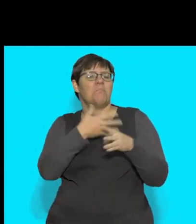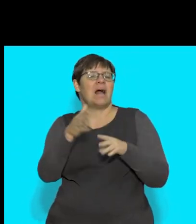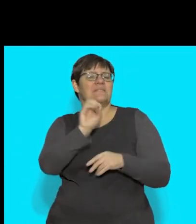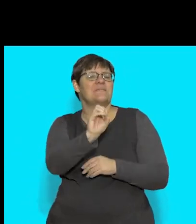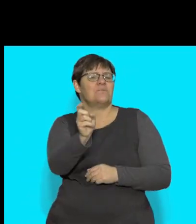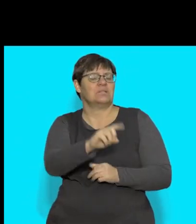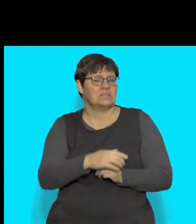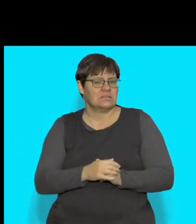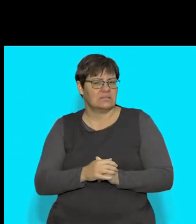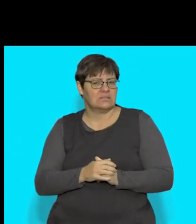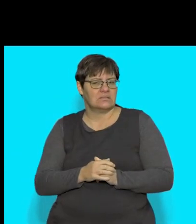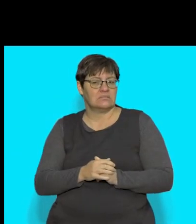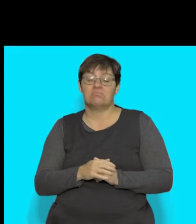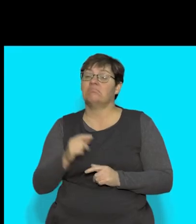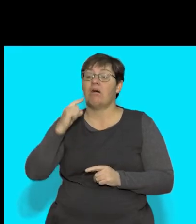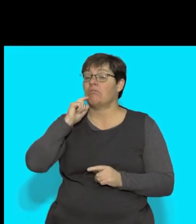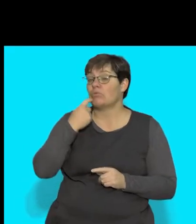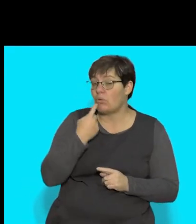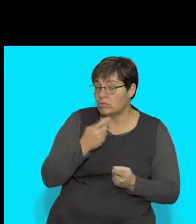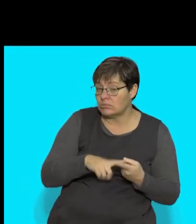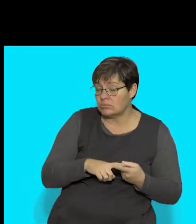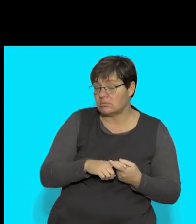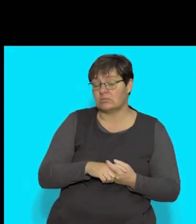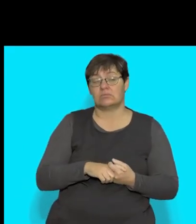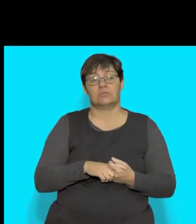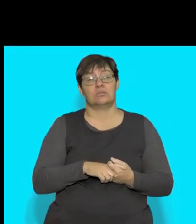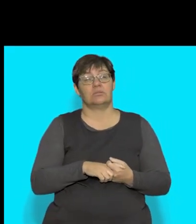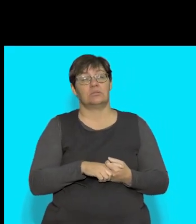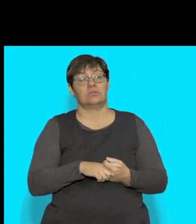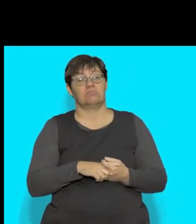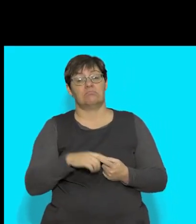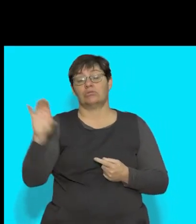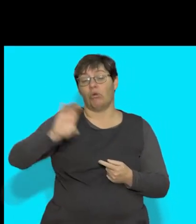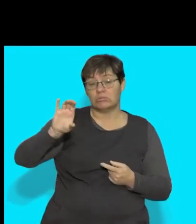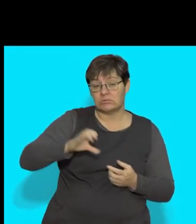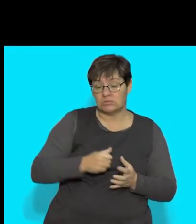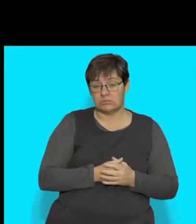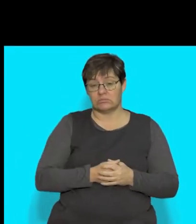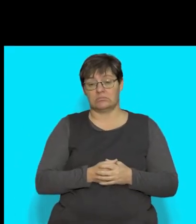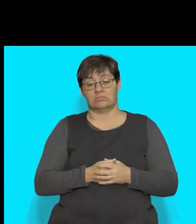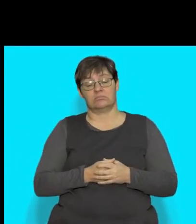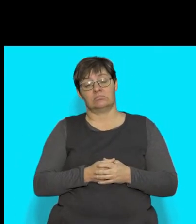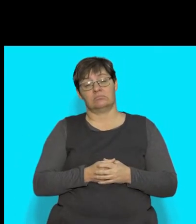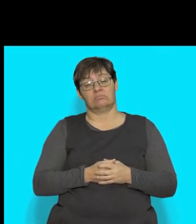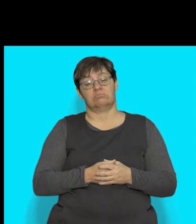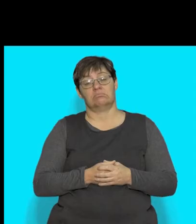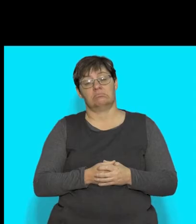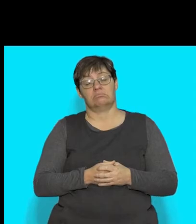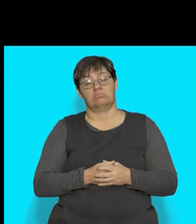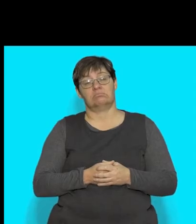to let it go. But what else was in my blood? Other things, glucose,